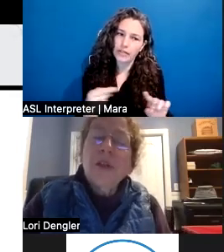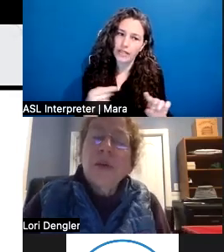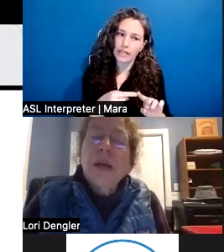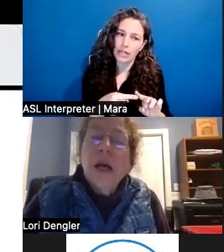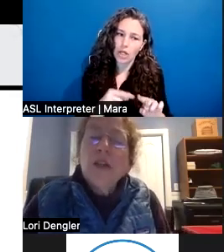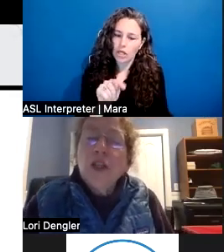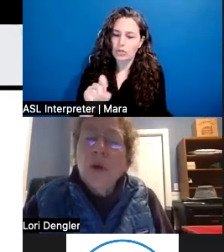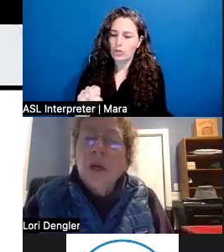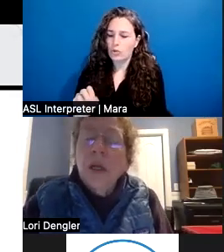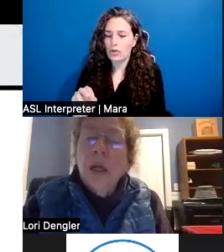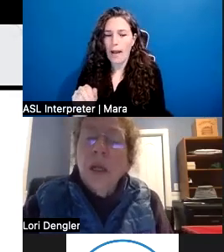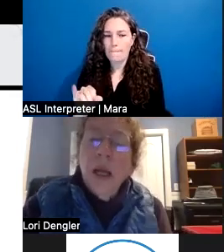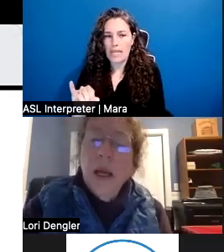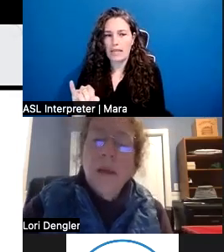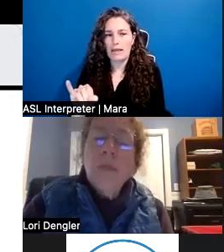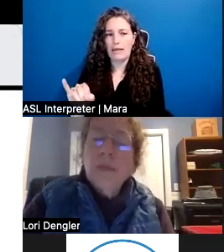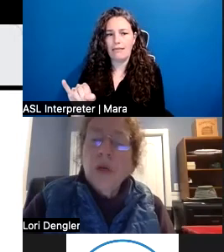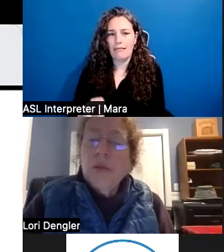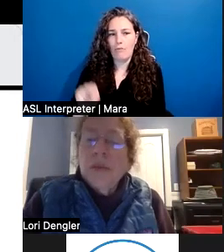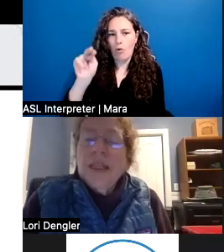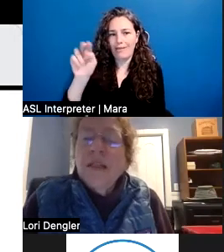linked to an onshore